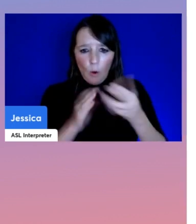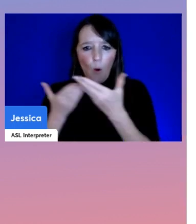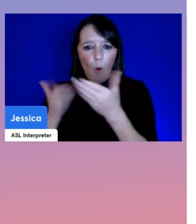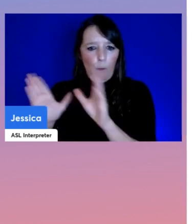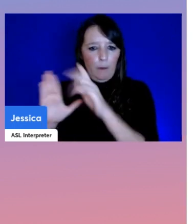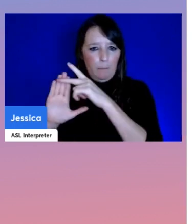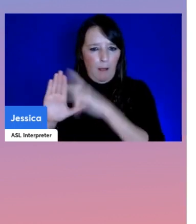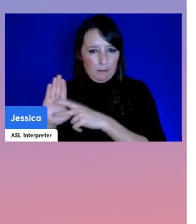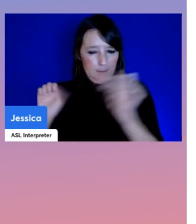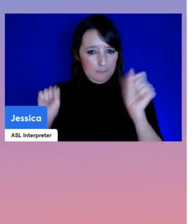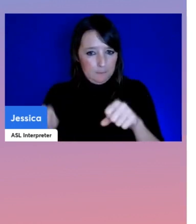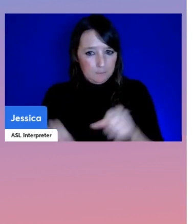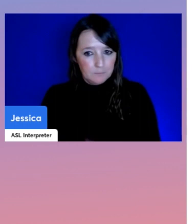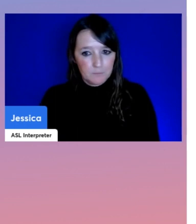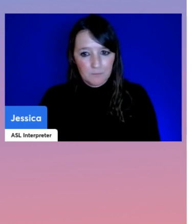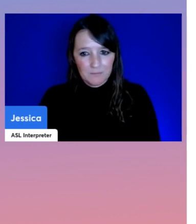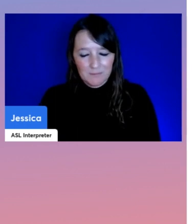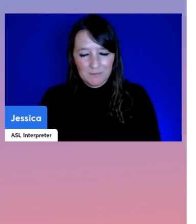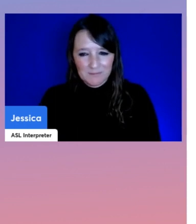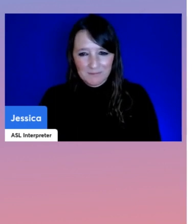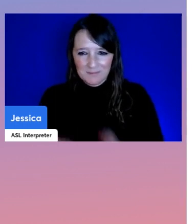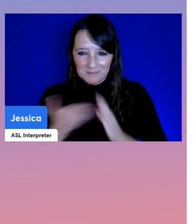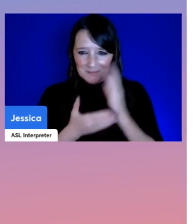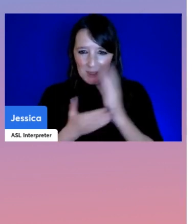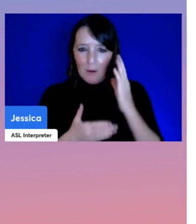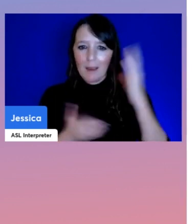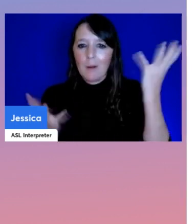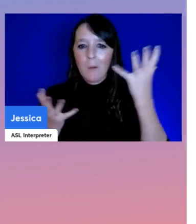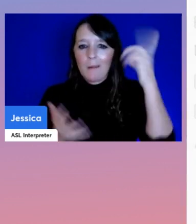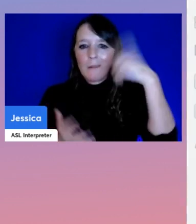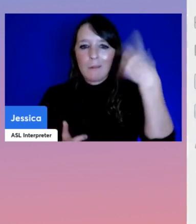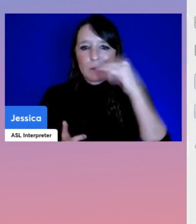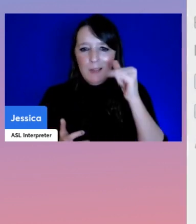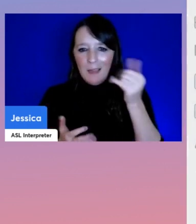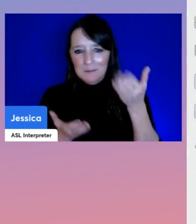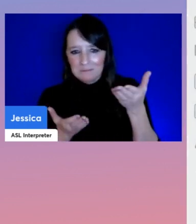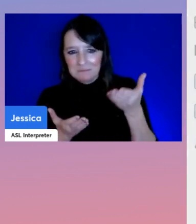All right, so we'll take a look at what this looks like.